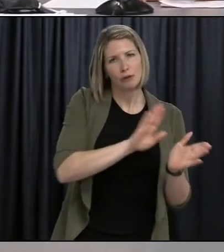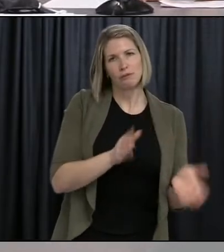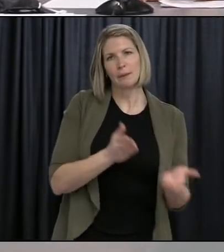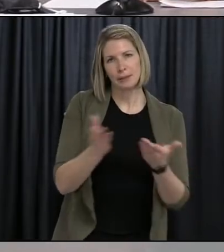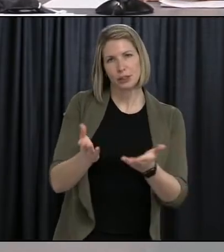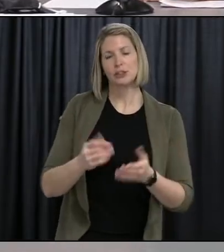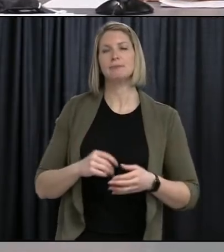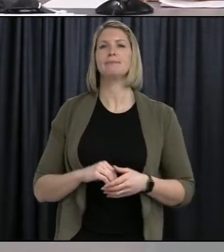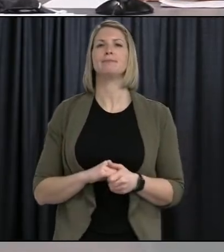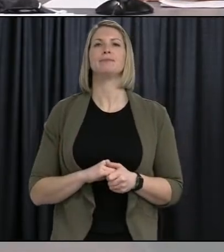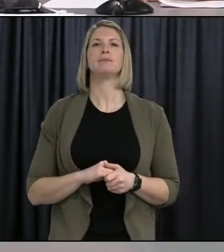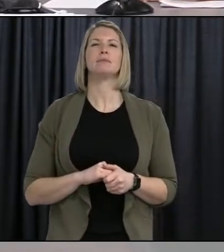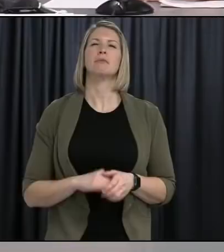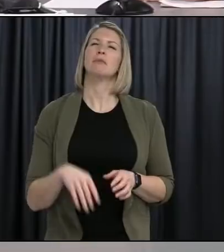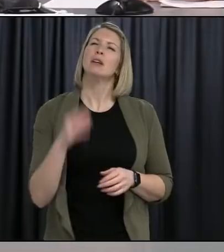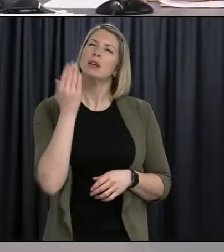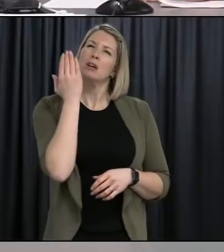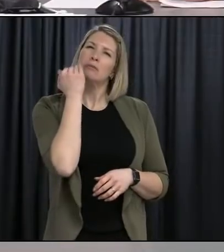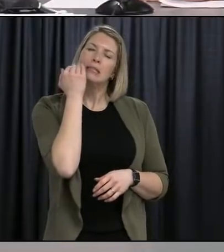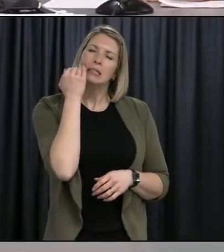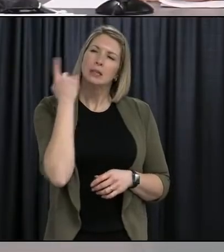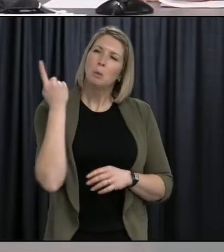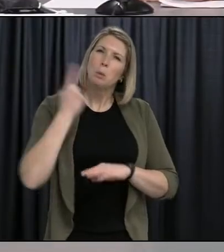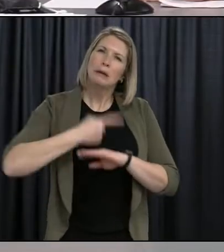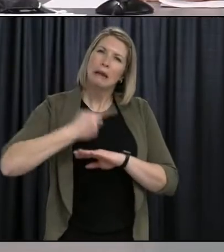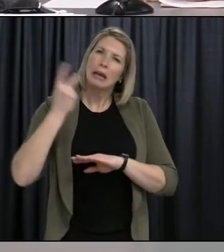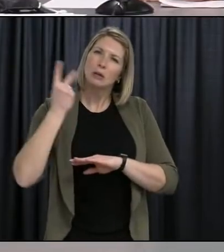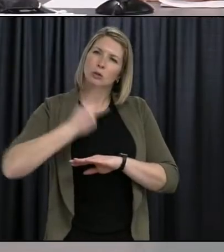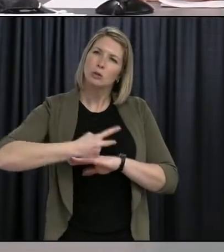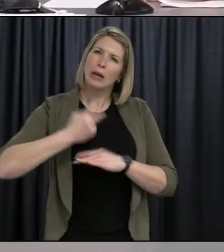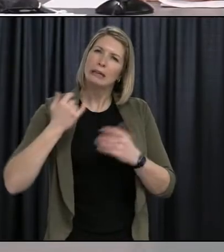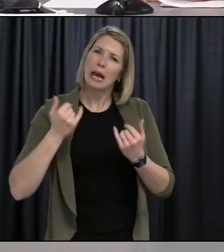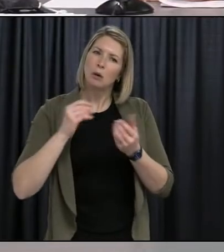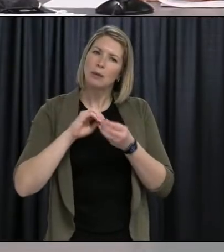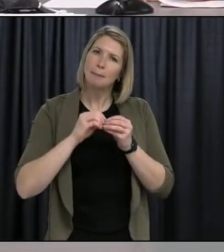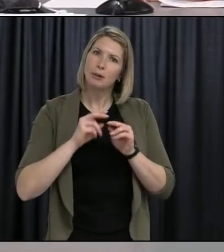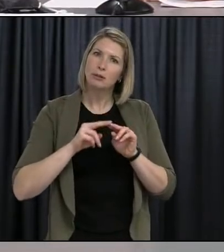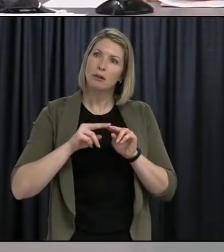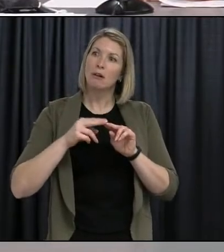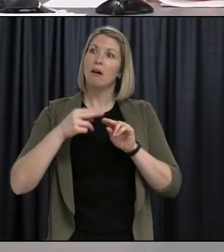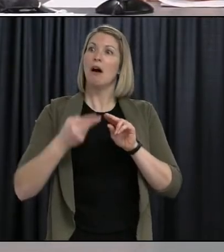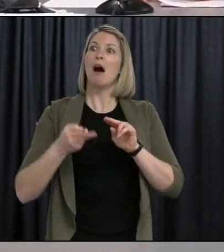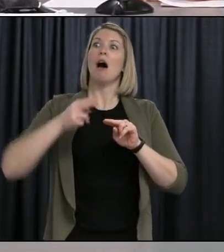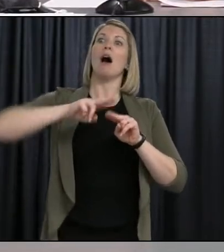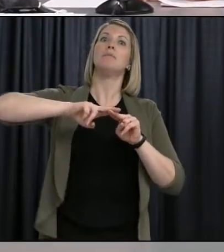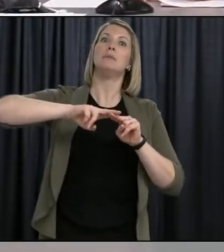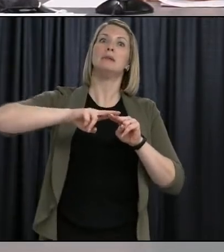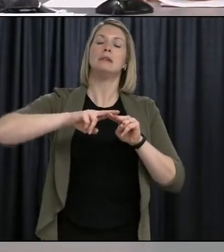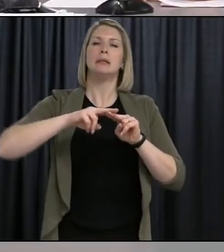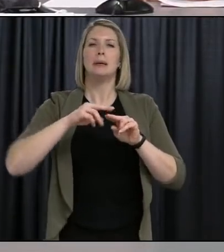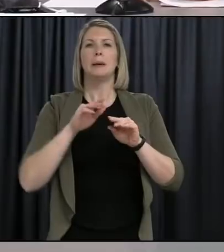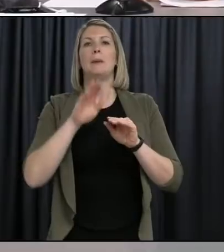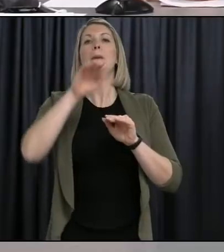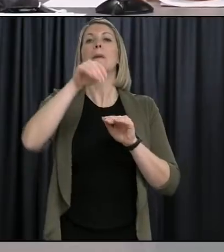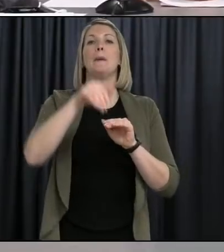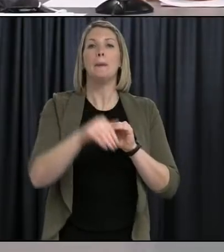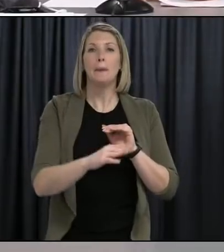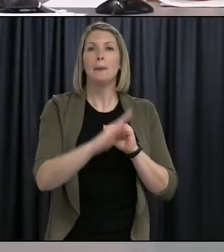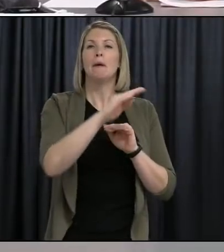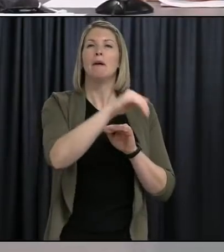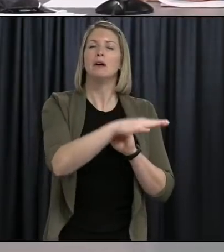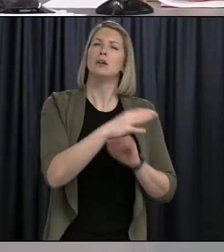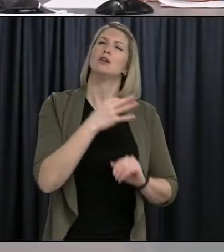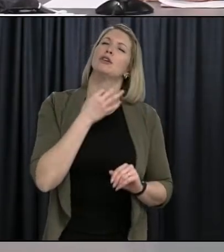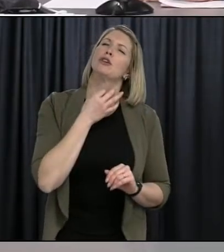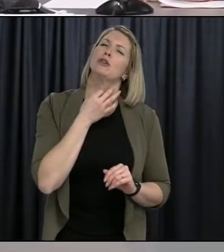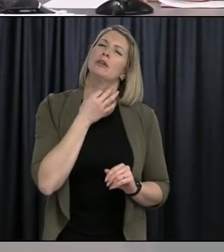over the last couple of days. Are these generally people who are already isolating because they were identified as a close contact, the sort of people you would expect might